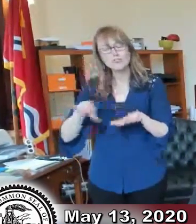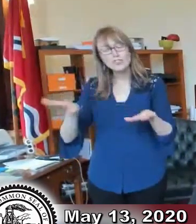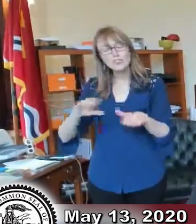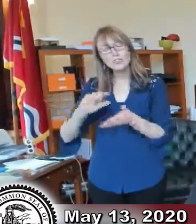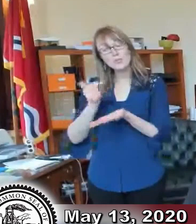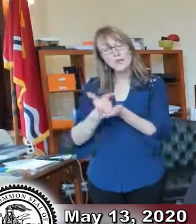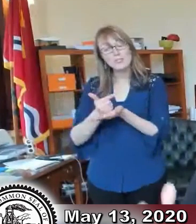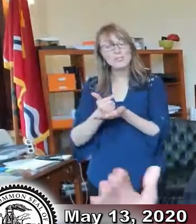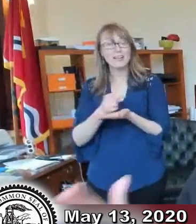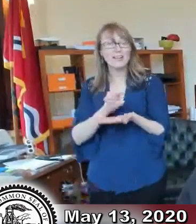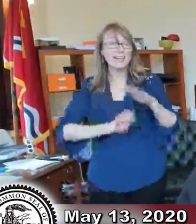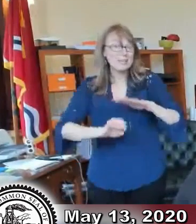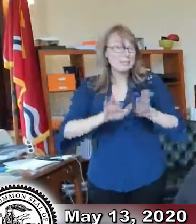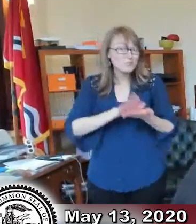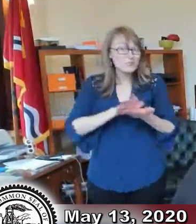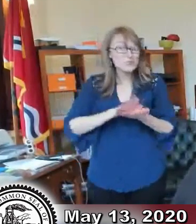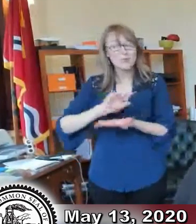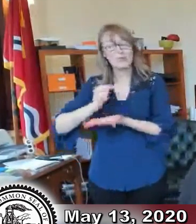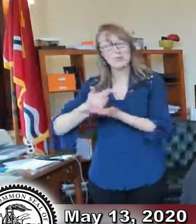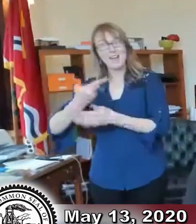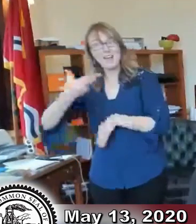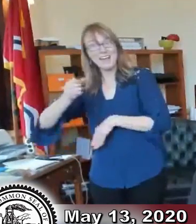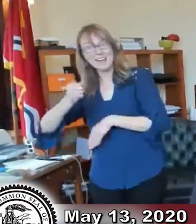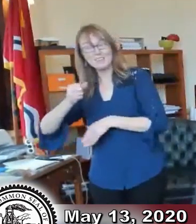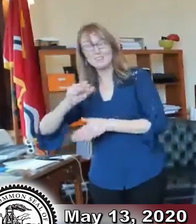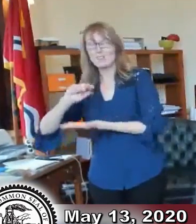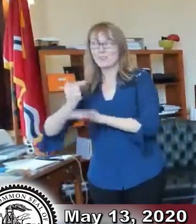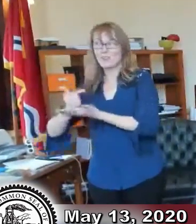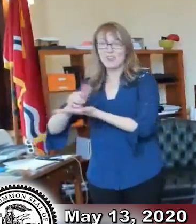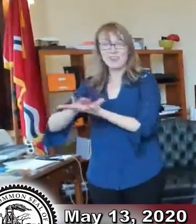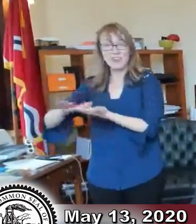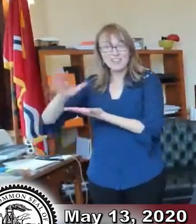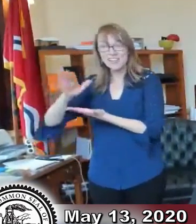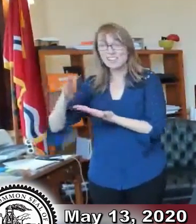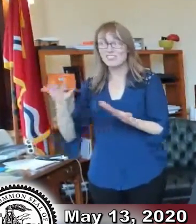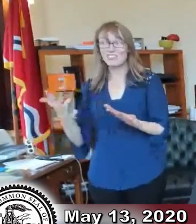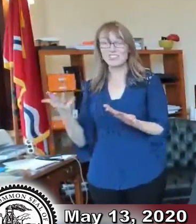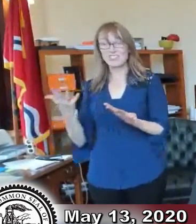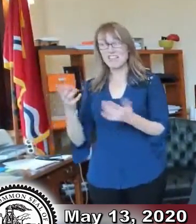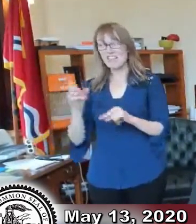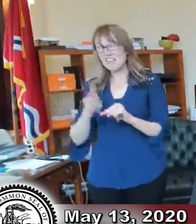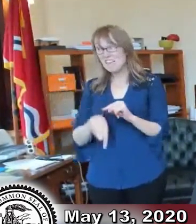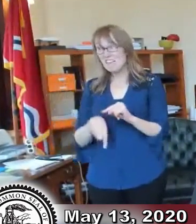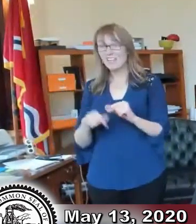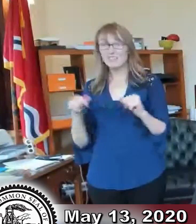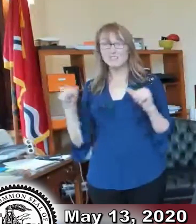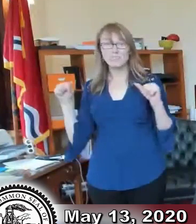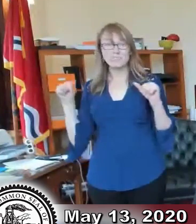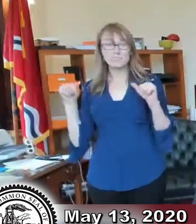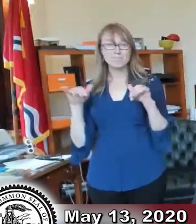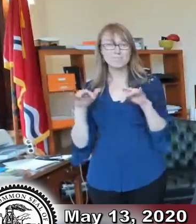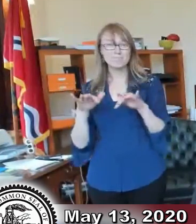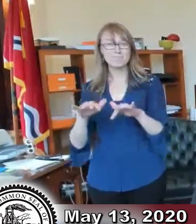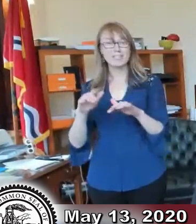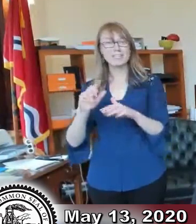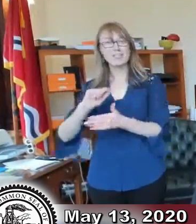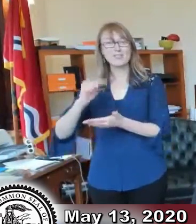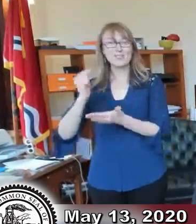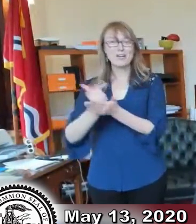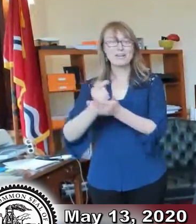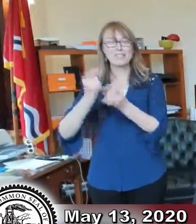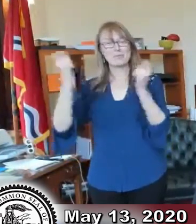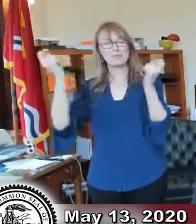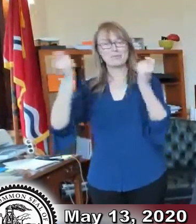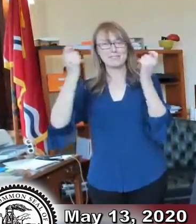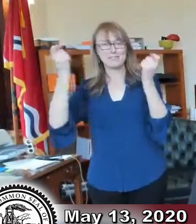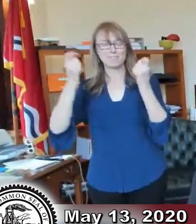elementary school, high school, college, who don't get to have their graduation ceremonies. It's hard. It's hard to miss these